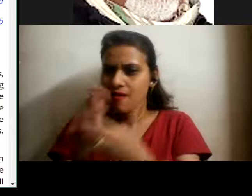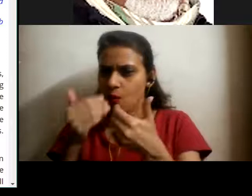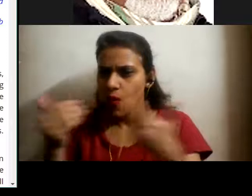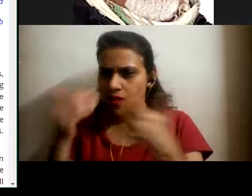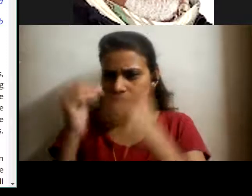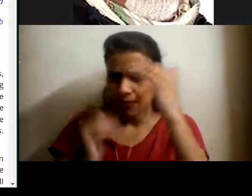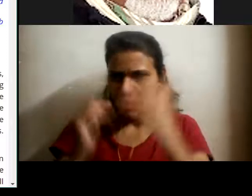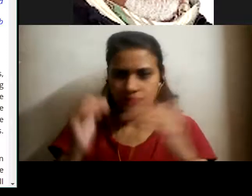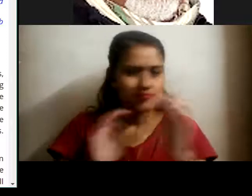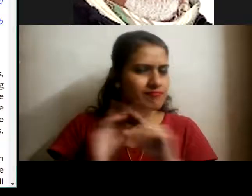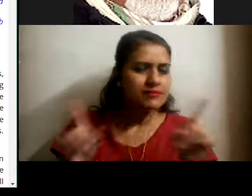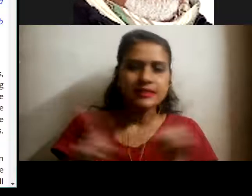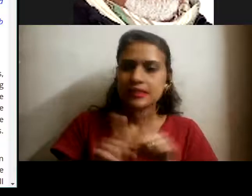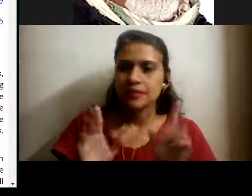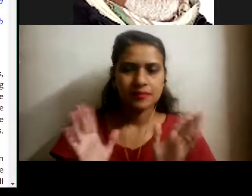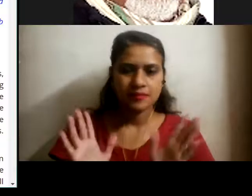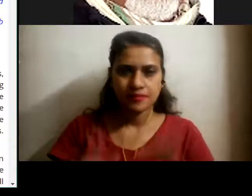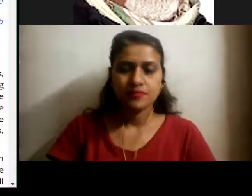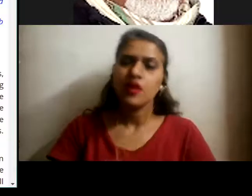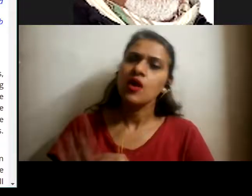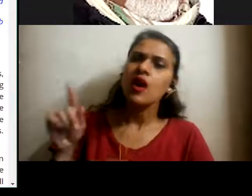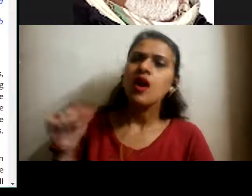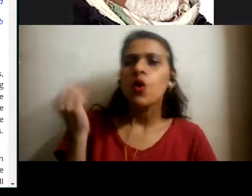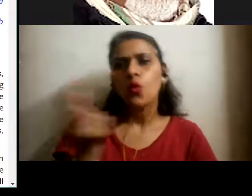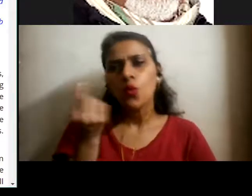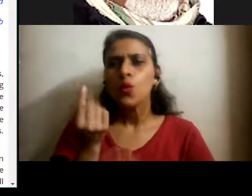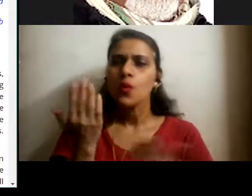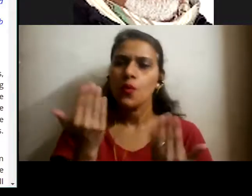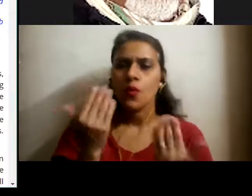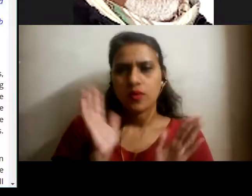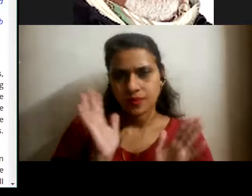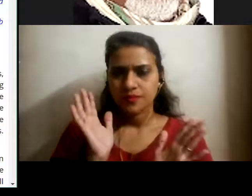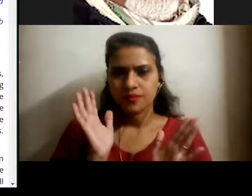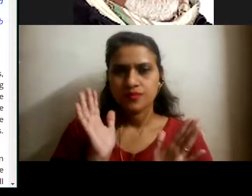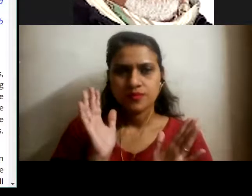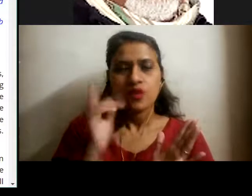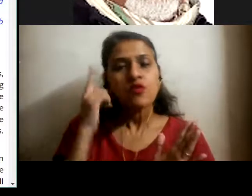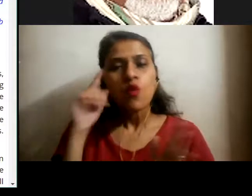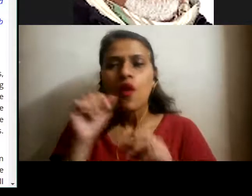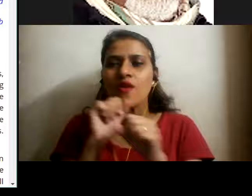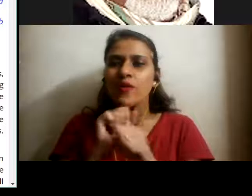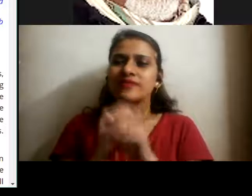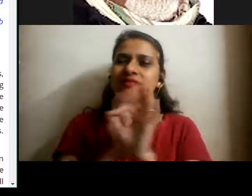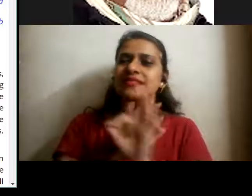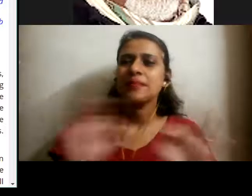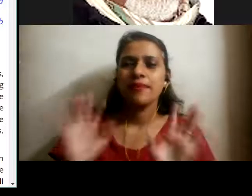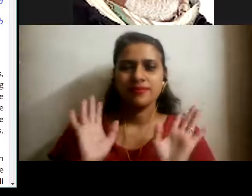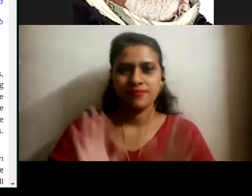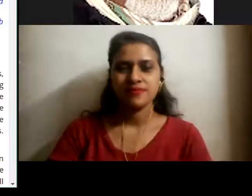So definitely you can use that as well, but here if you use it, will make the work very simple. It will simplify